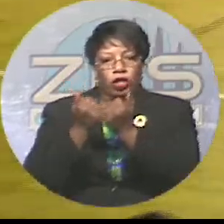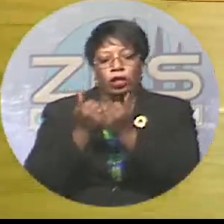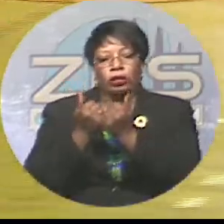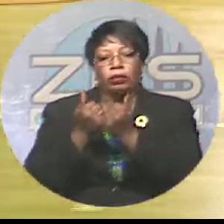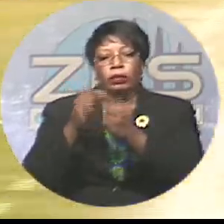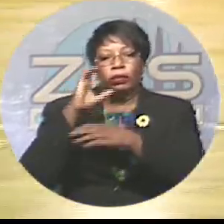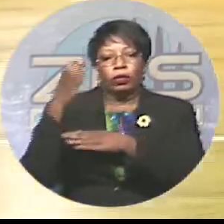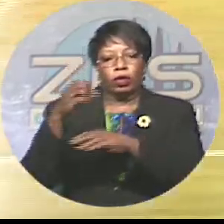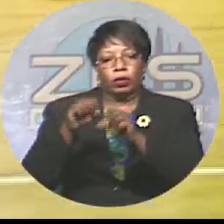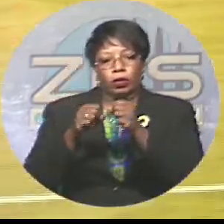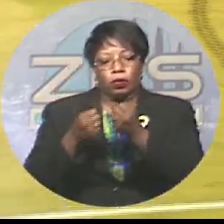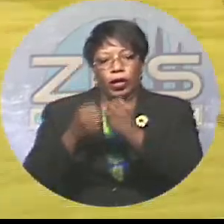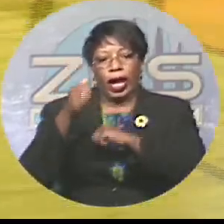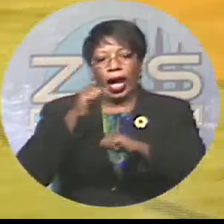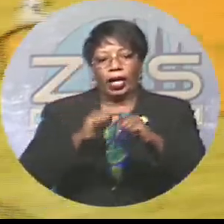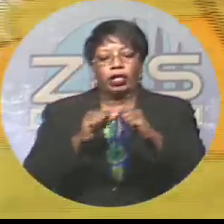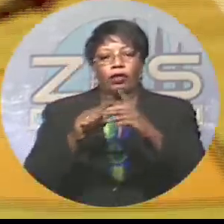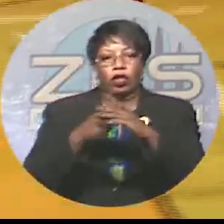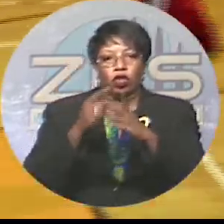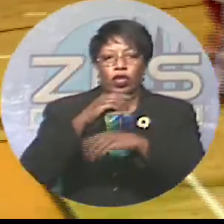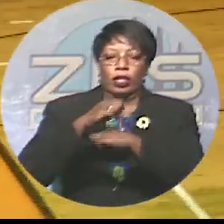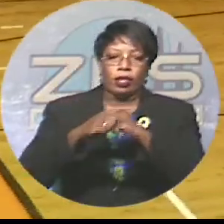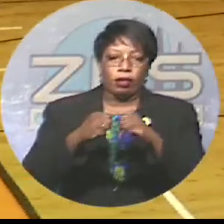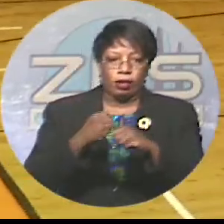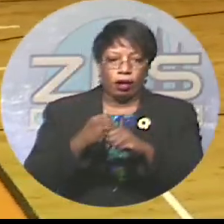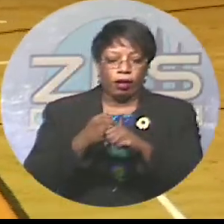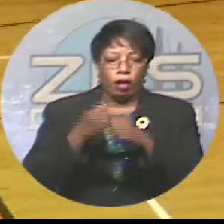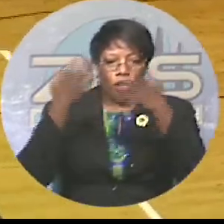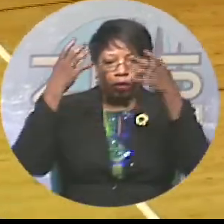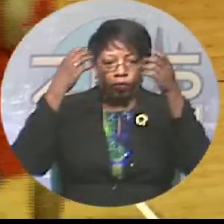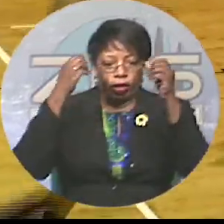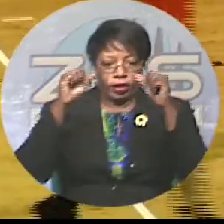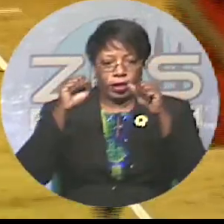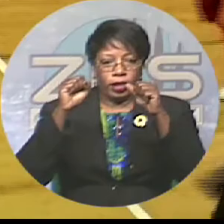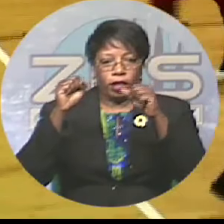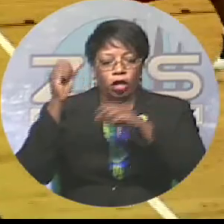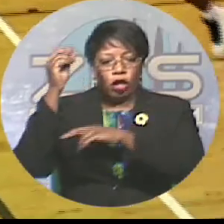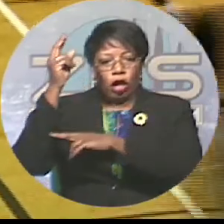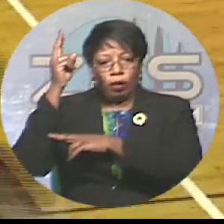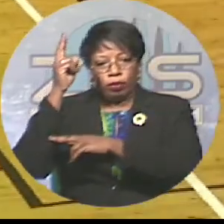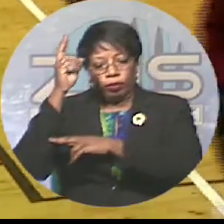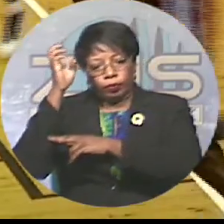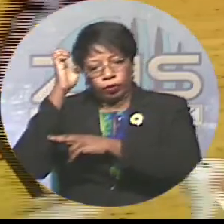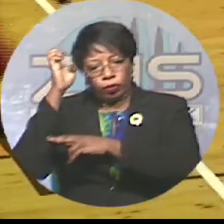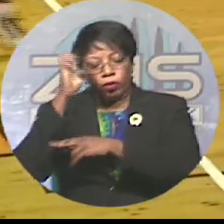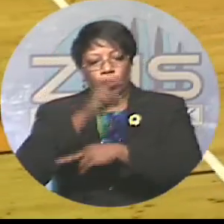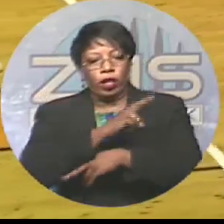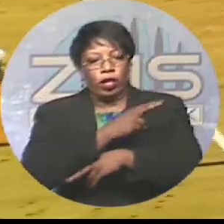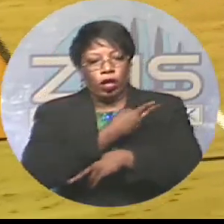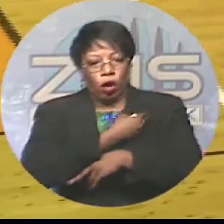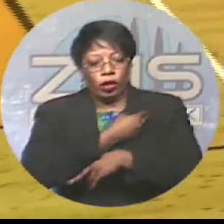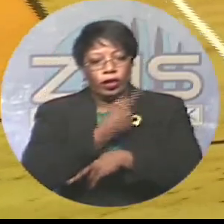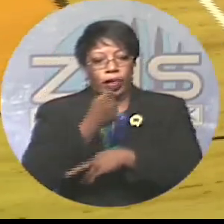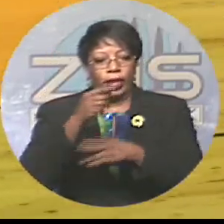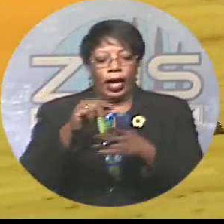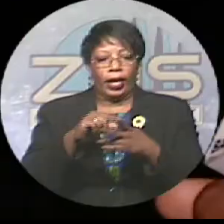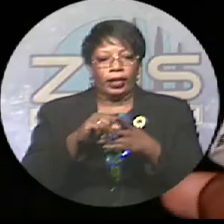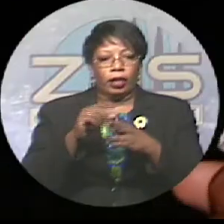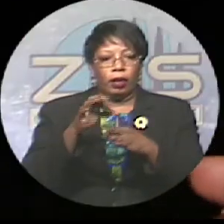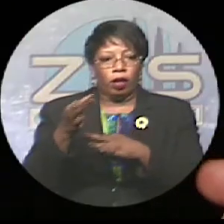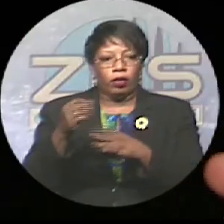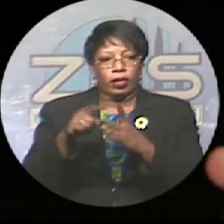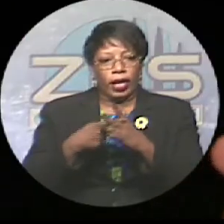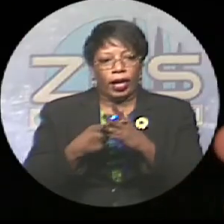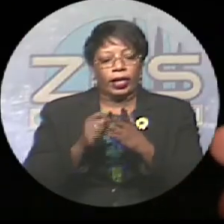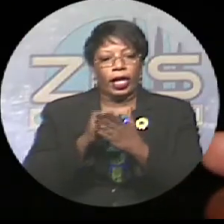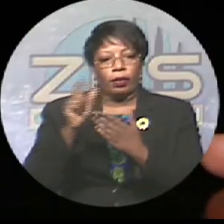break. Action resumes in the new year, and according to president of the association, Eugene Horton, playoffs should begin by the beginning of April. The